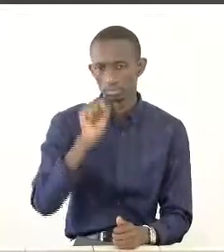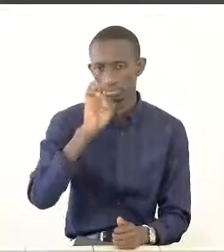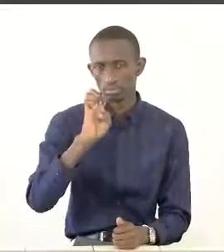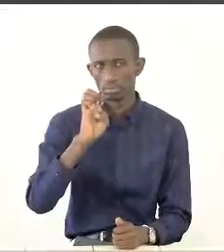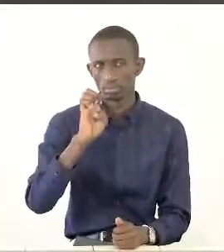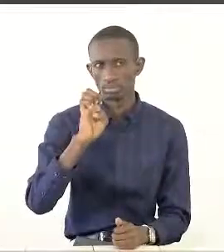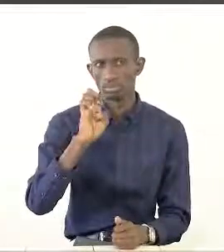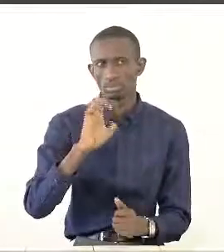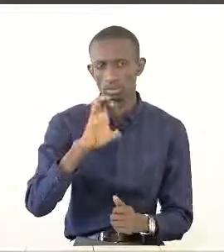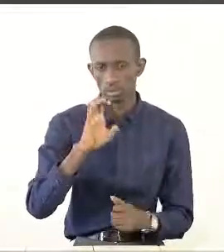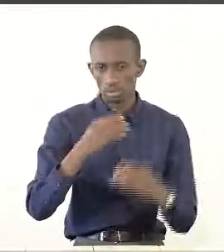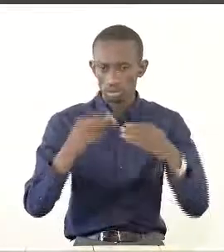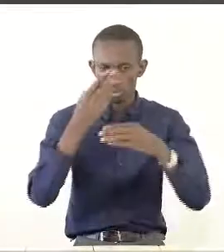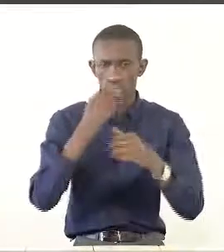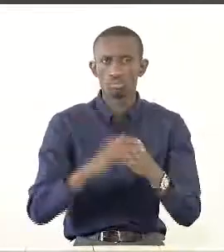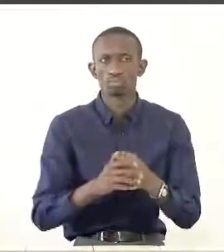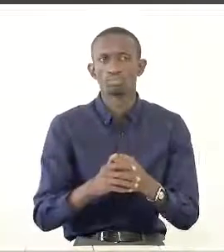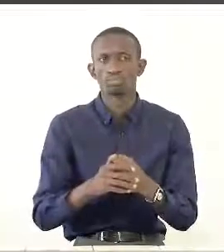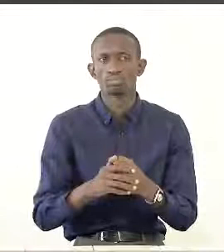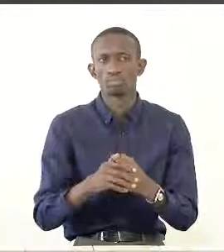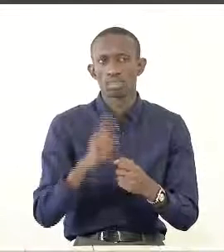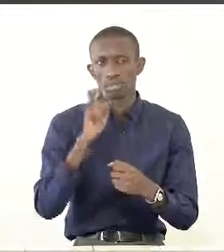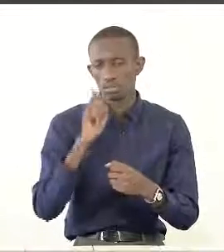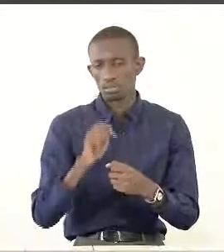x dx, which is equal to dt.